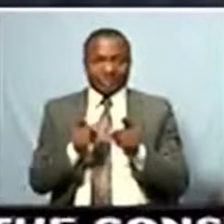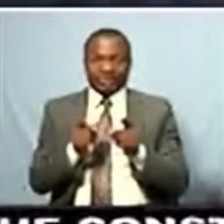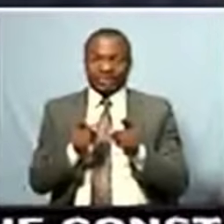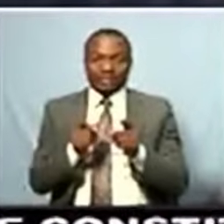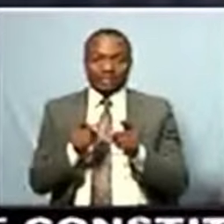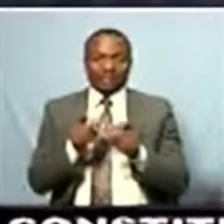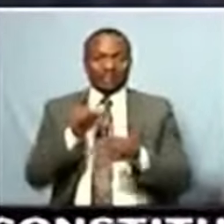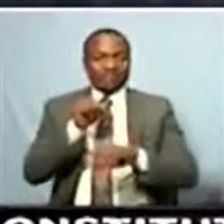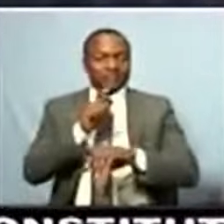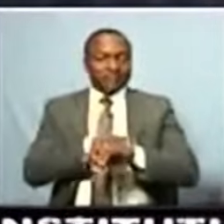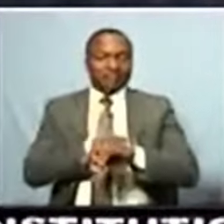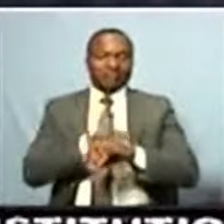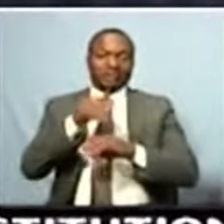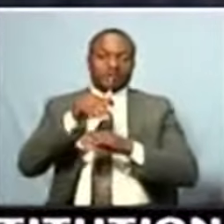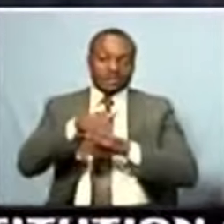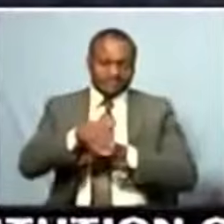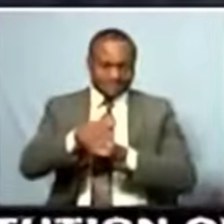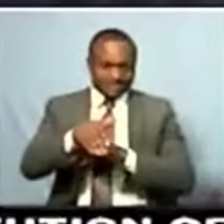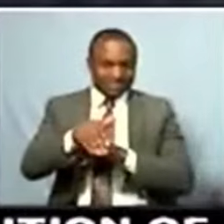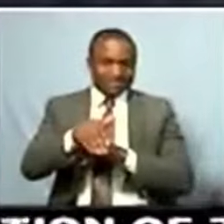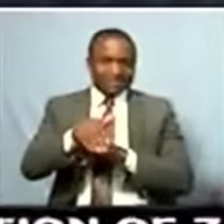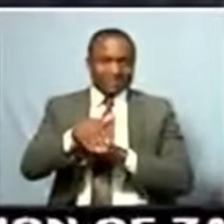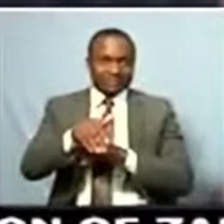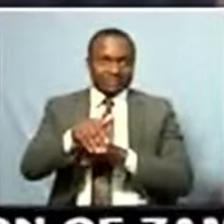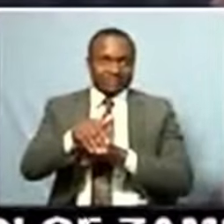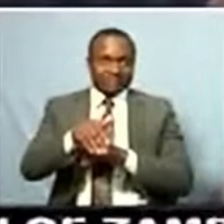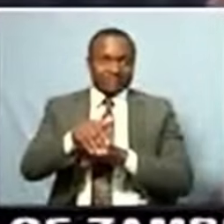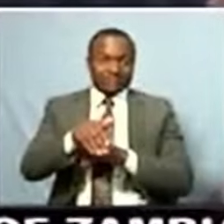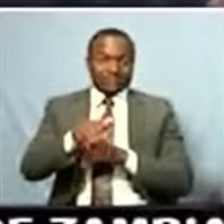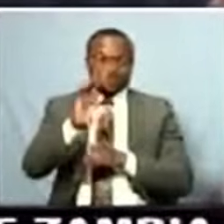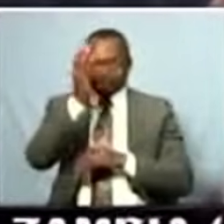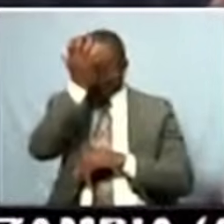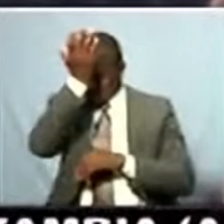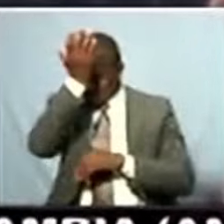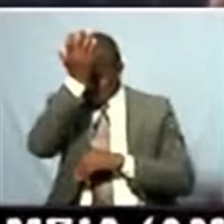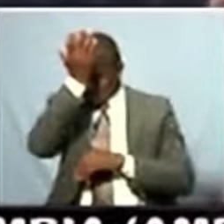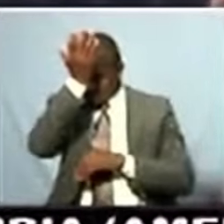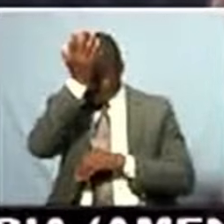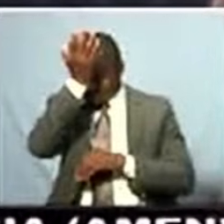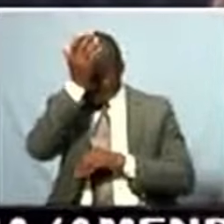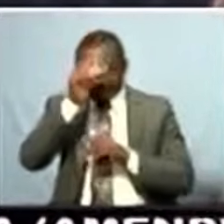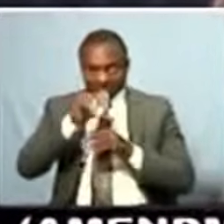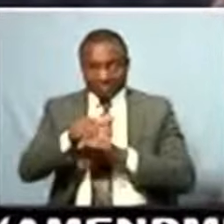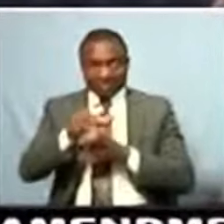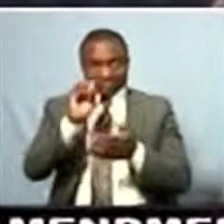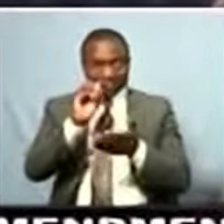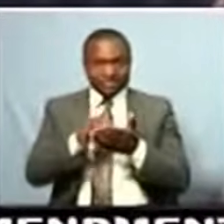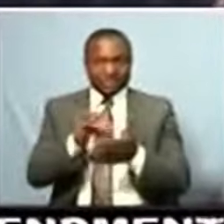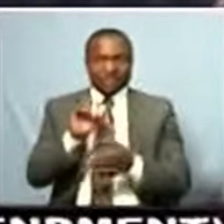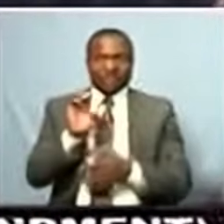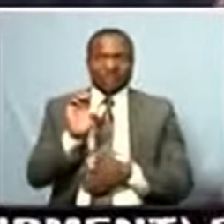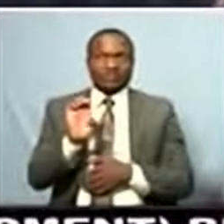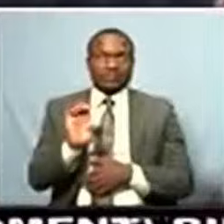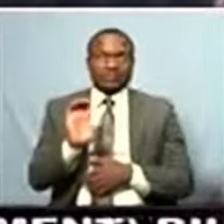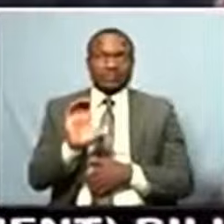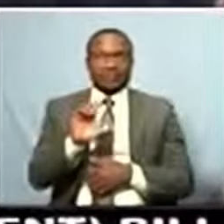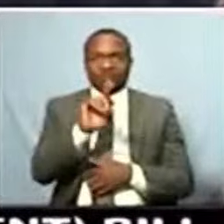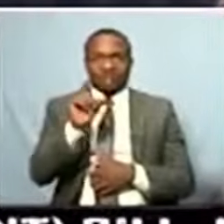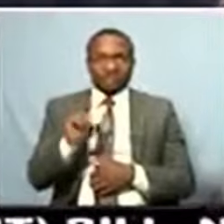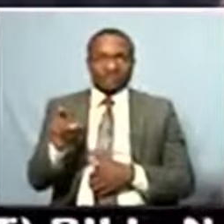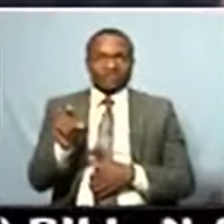nomination is actually set by the Electoral Commission of Zambia.